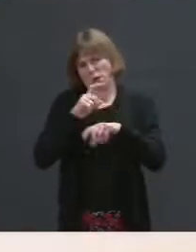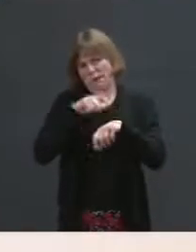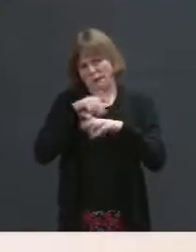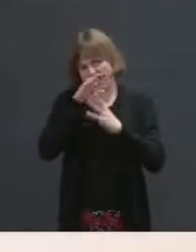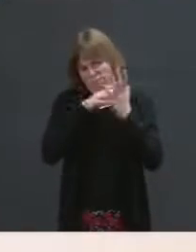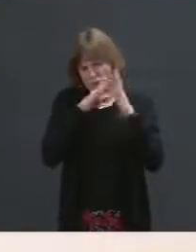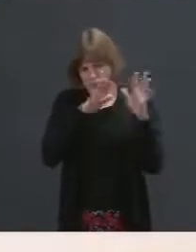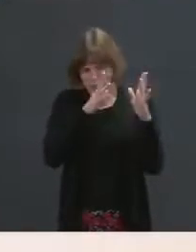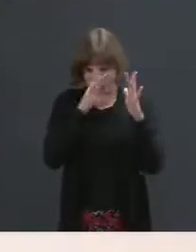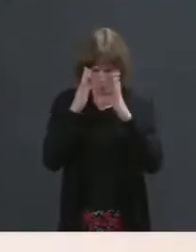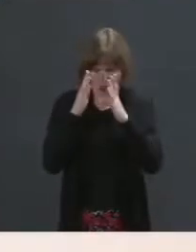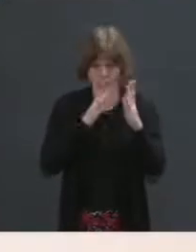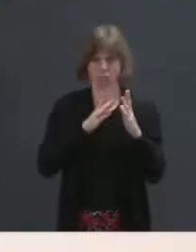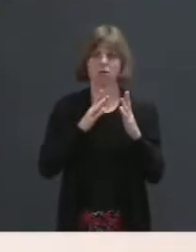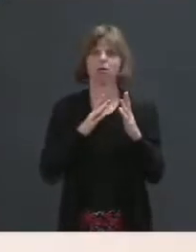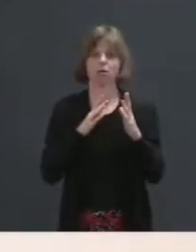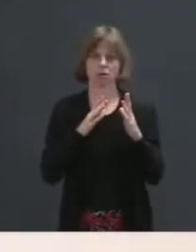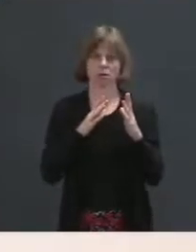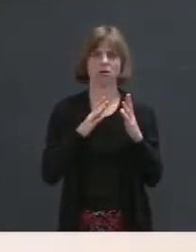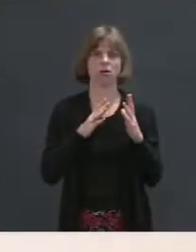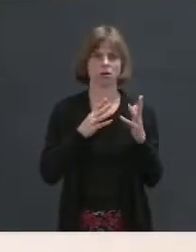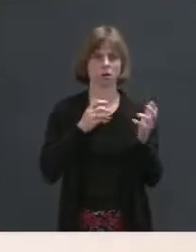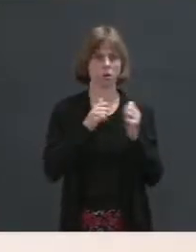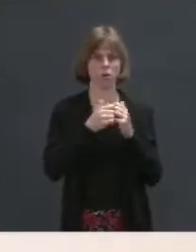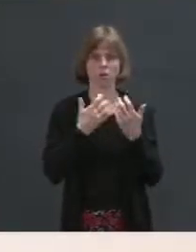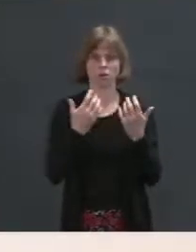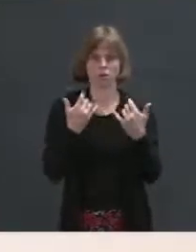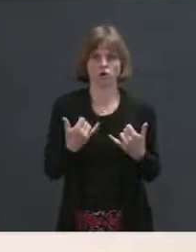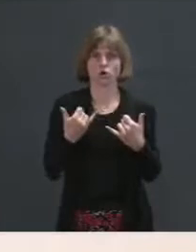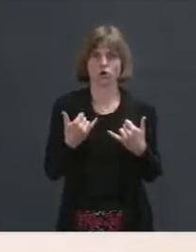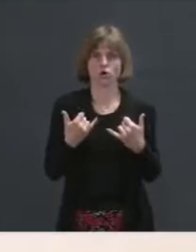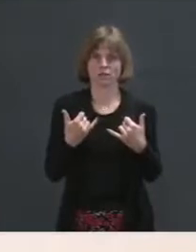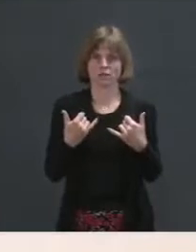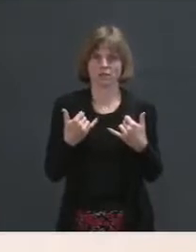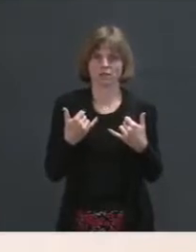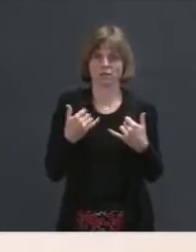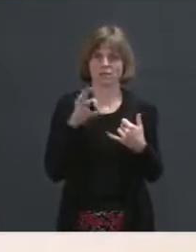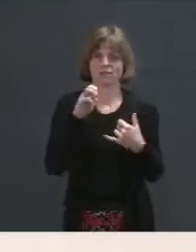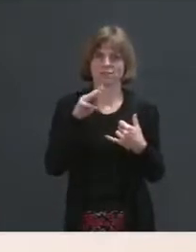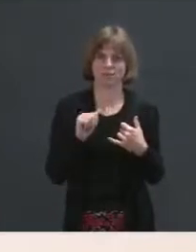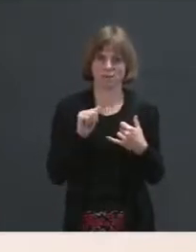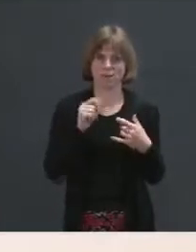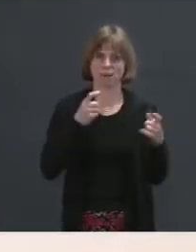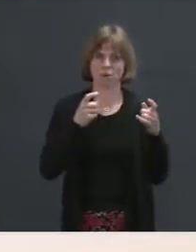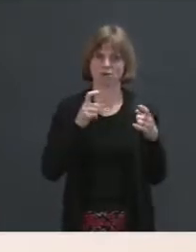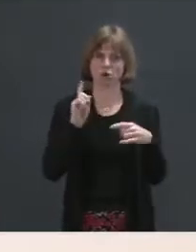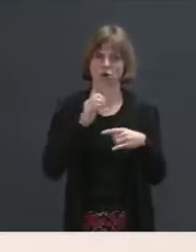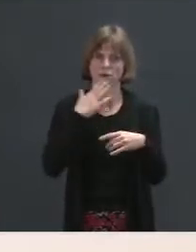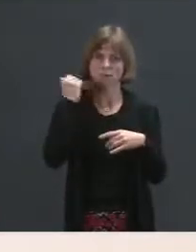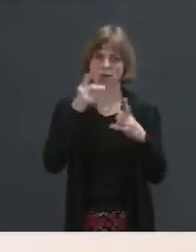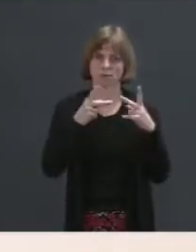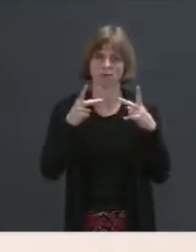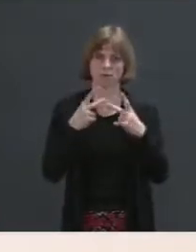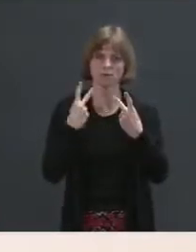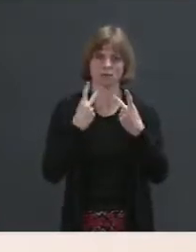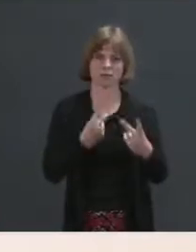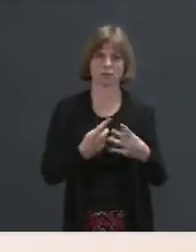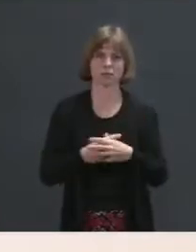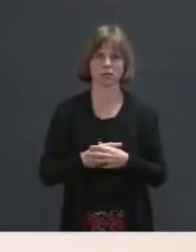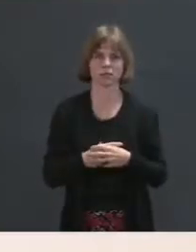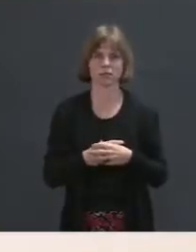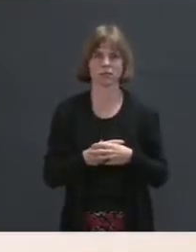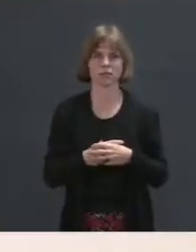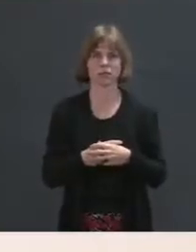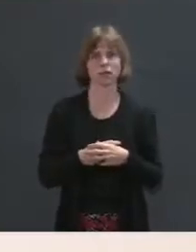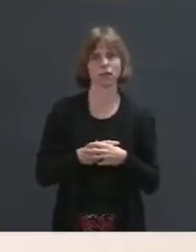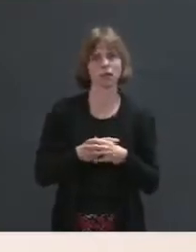with experts on the ground, with our acting FEMA administrator on where it would be most appropriate to visit. And you may have sort of already addressed this, but I just want